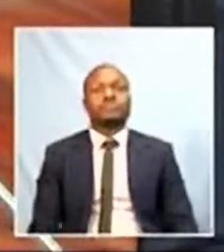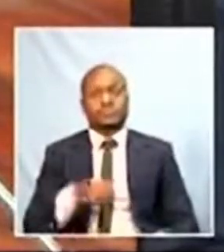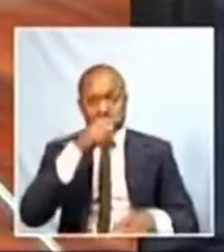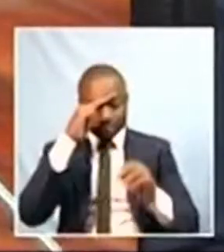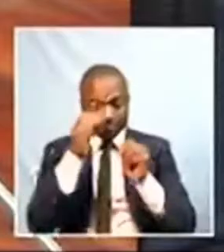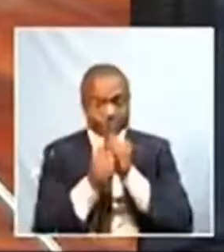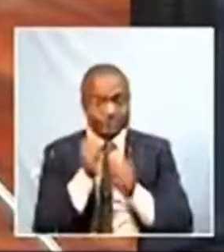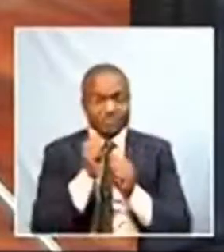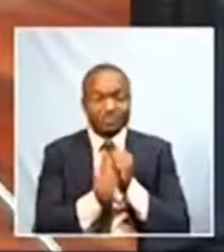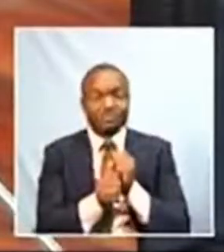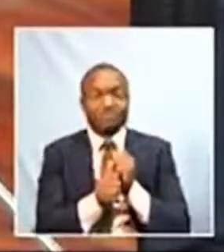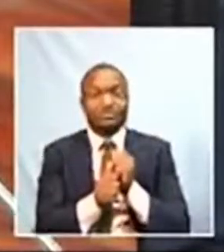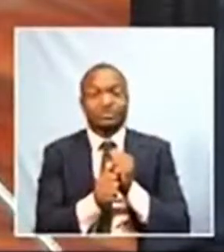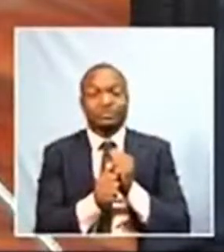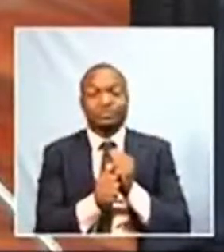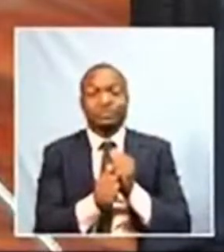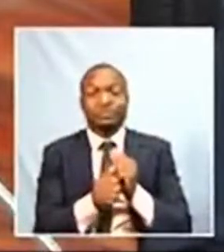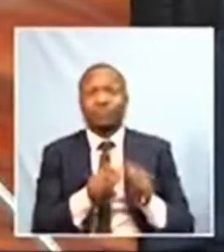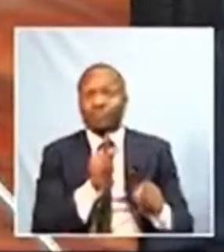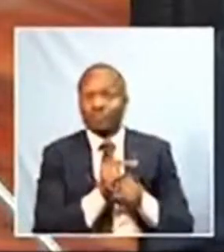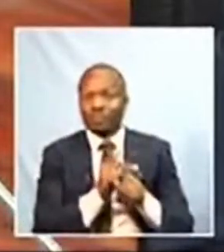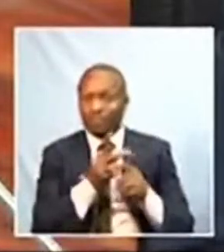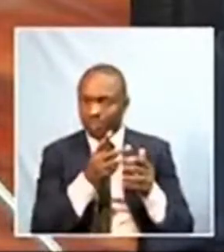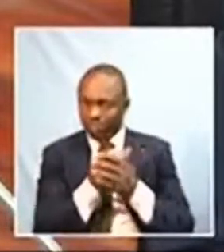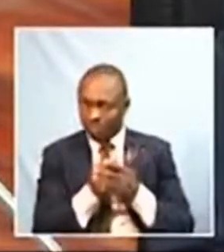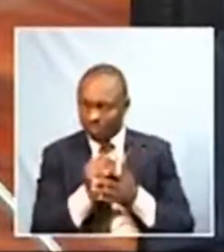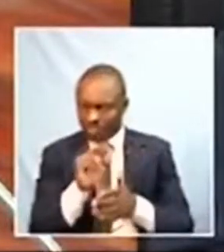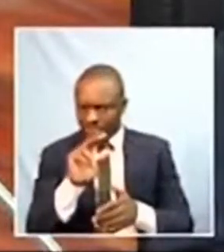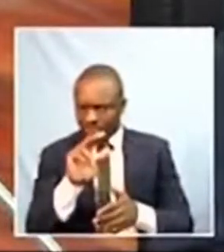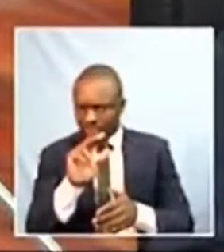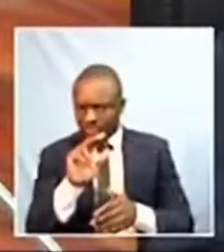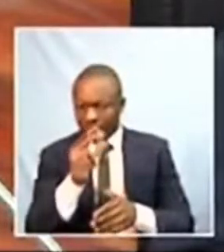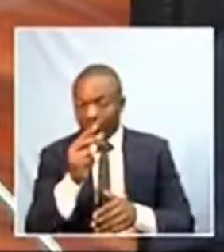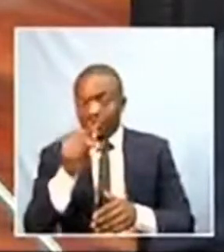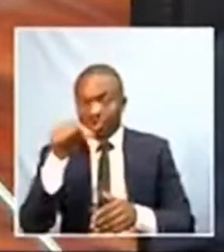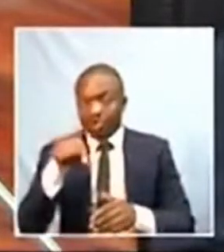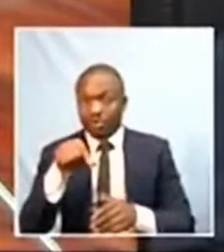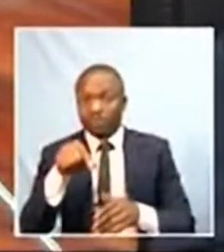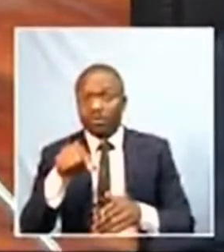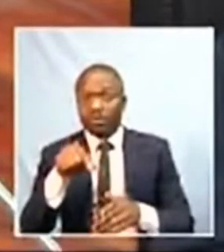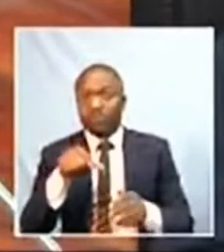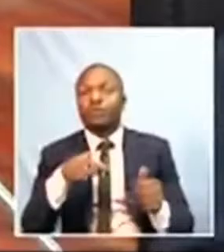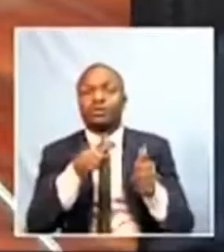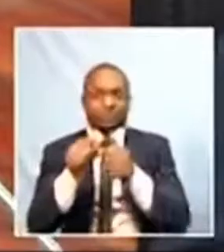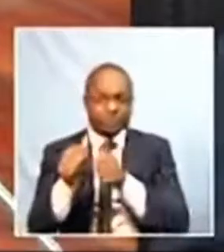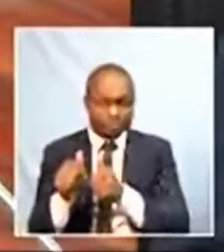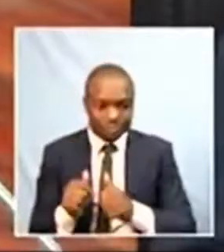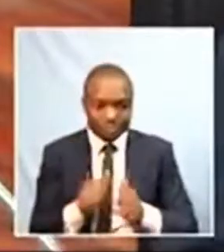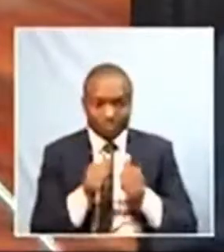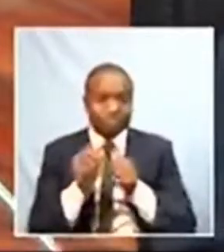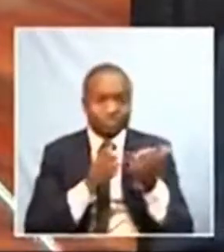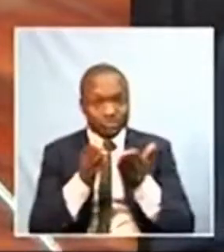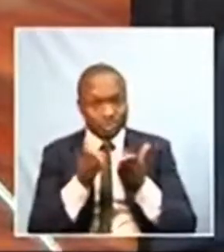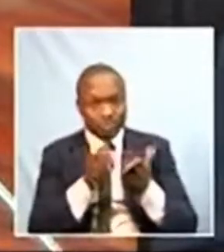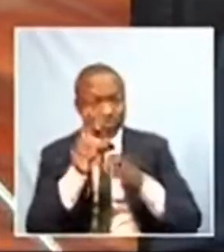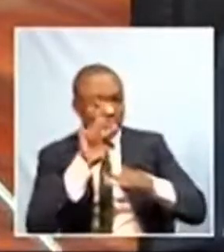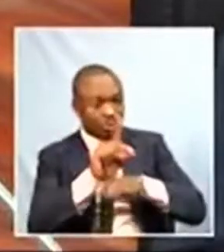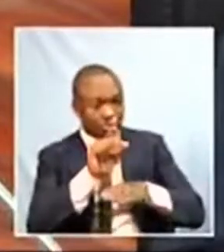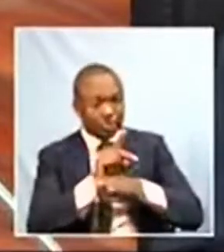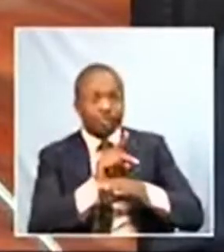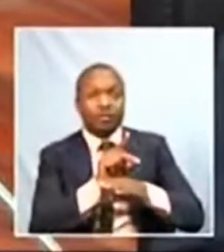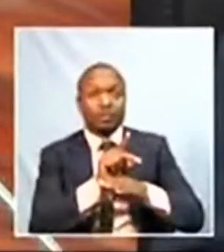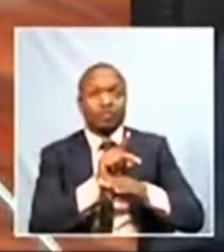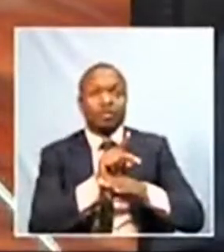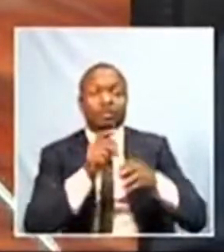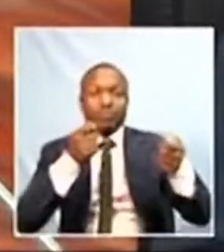due to reservation of funds for the fourth quarter activities such as the service of the project vehicle